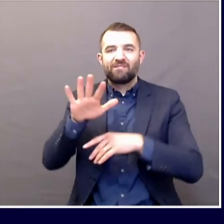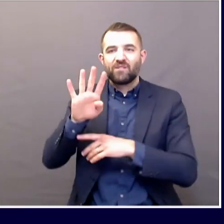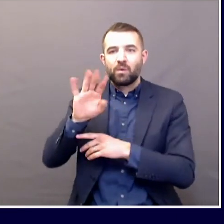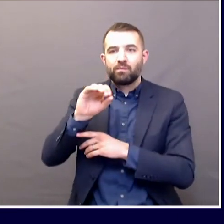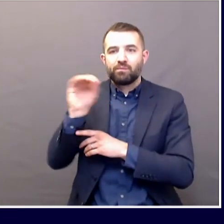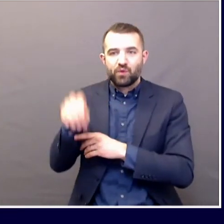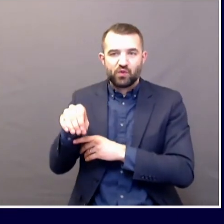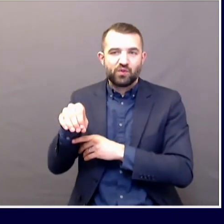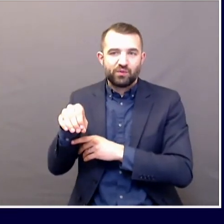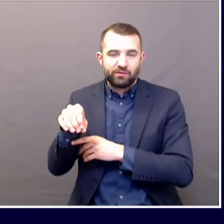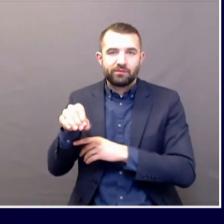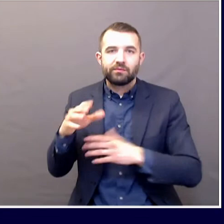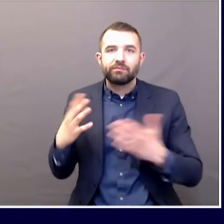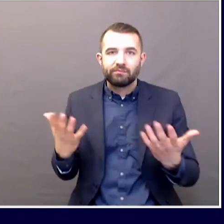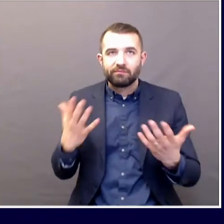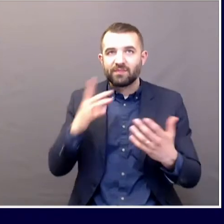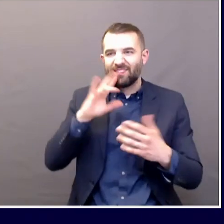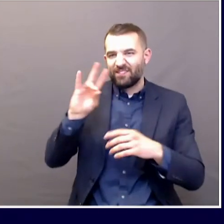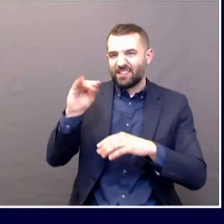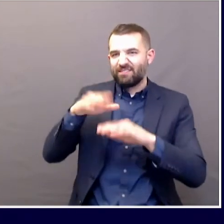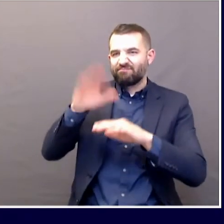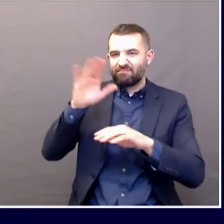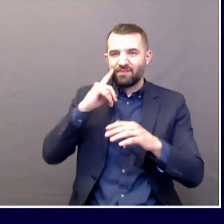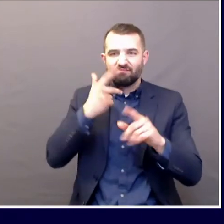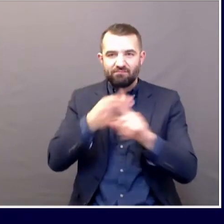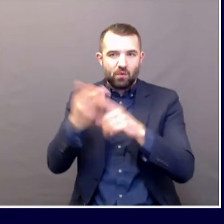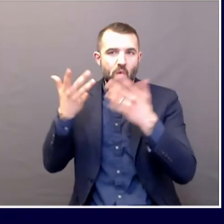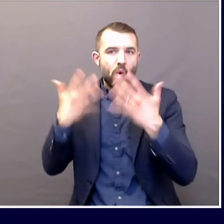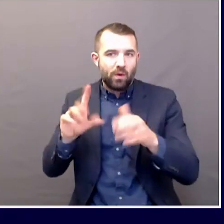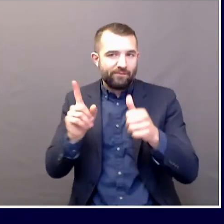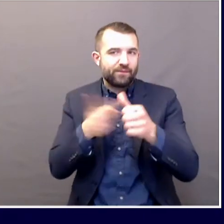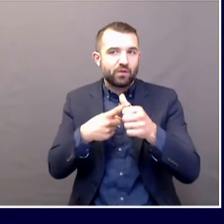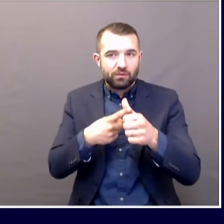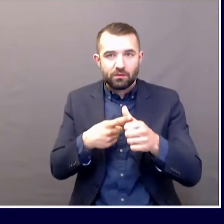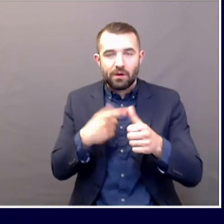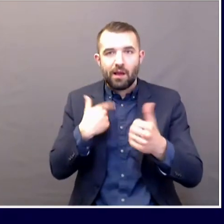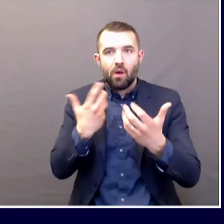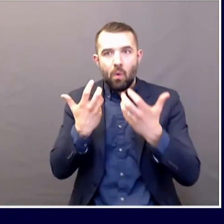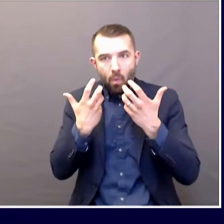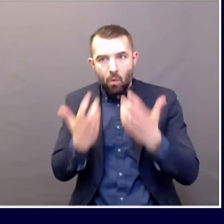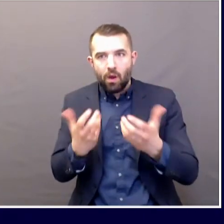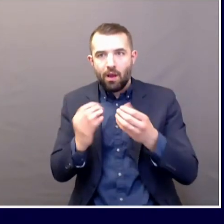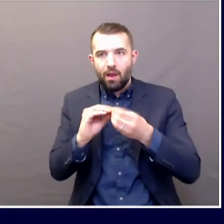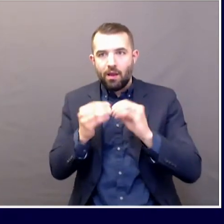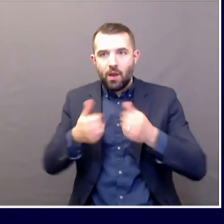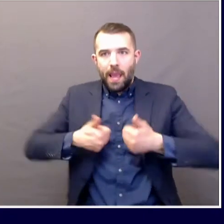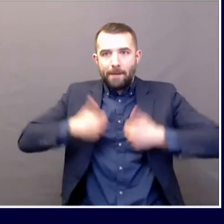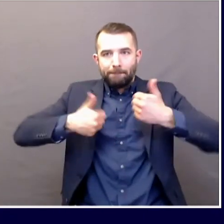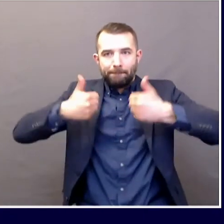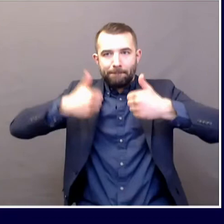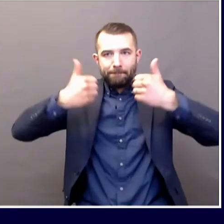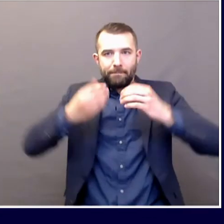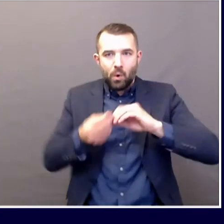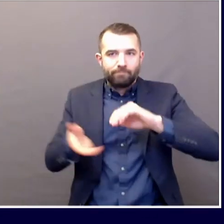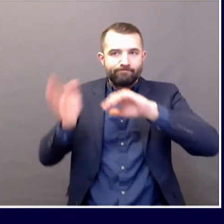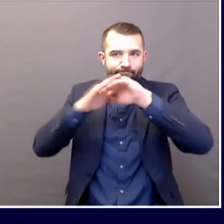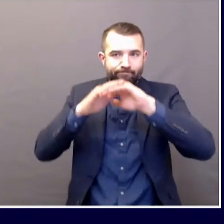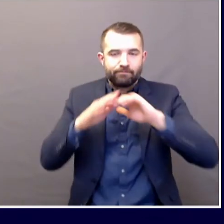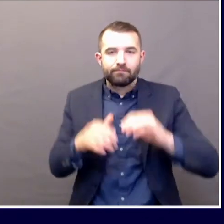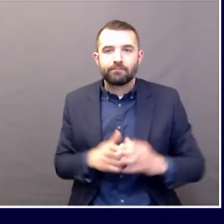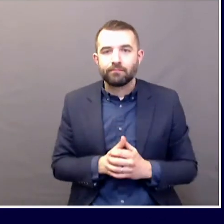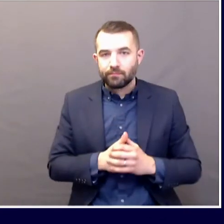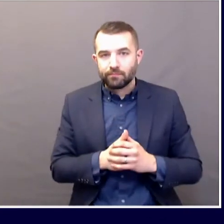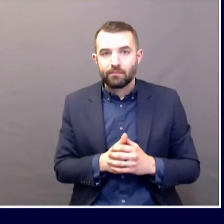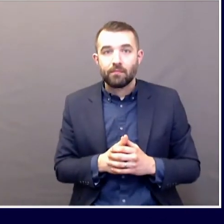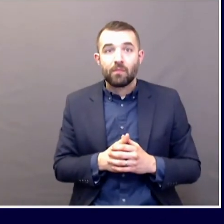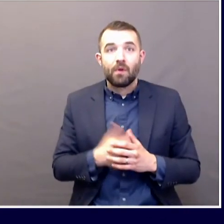not where we would want it to be. And so we are working, as you noted, to bring online more vaccine